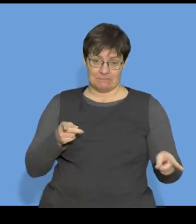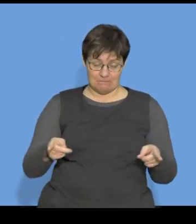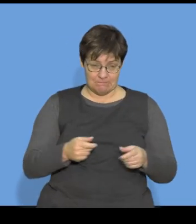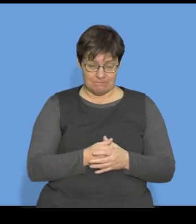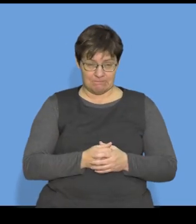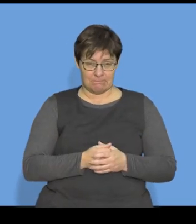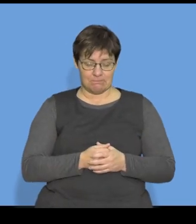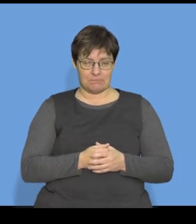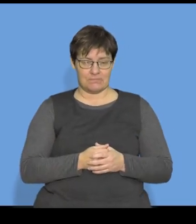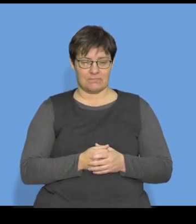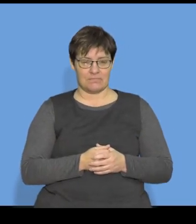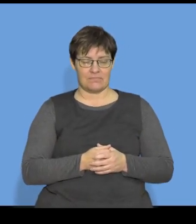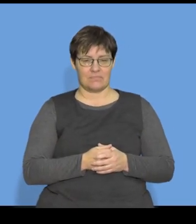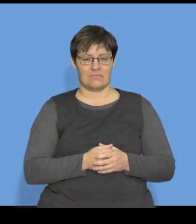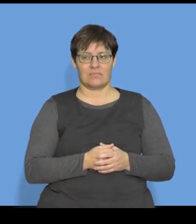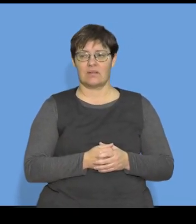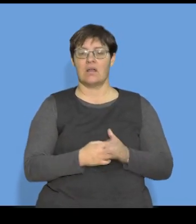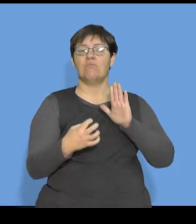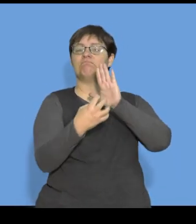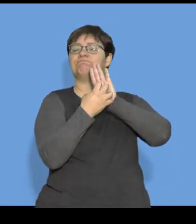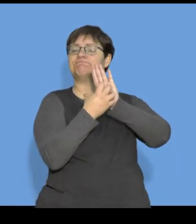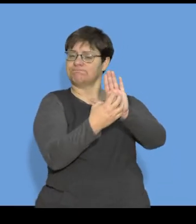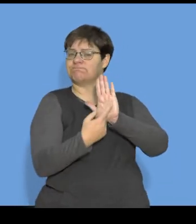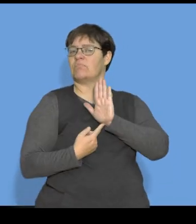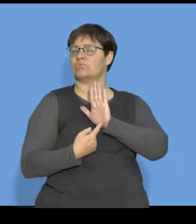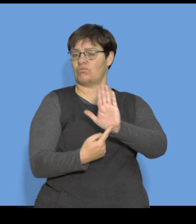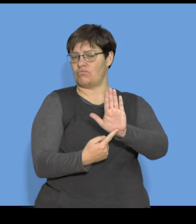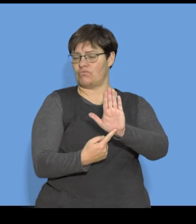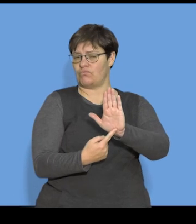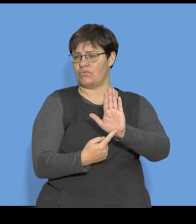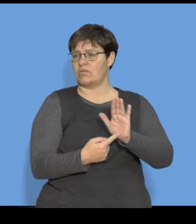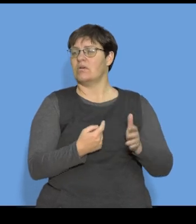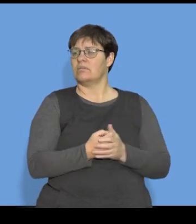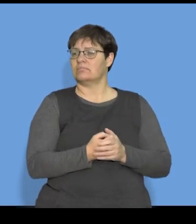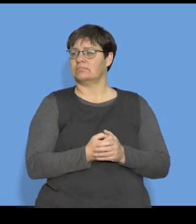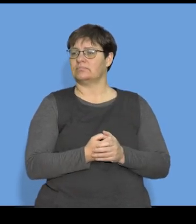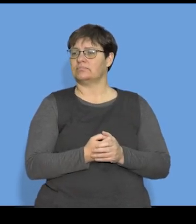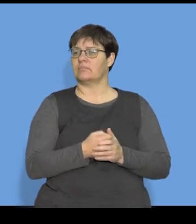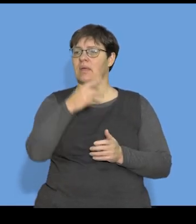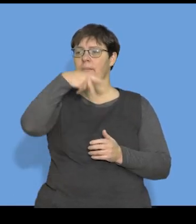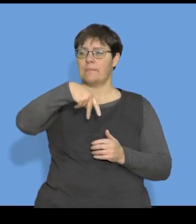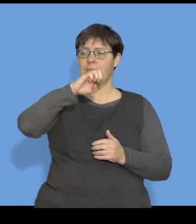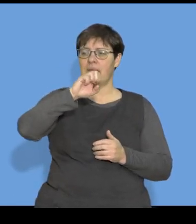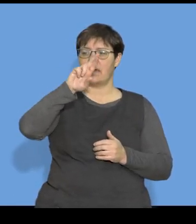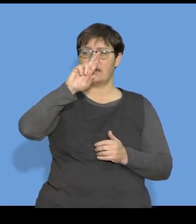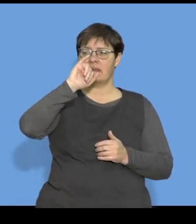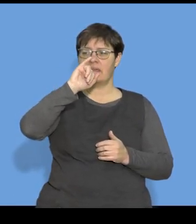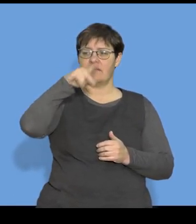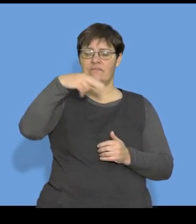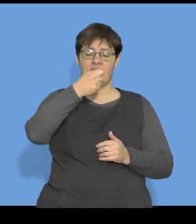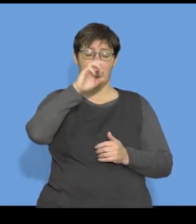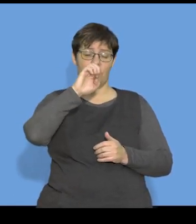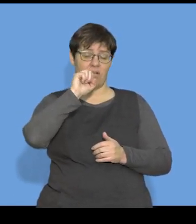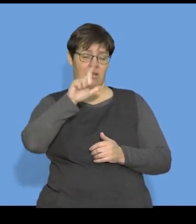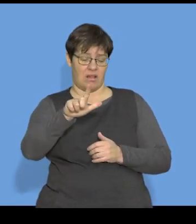nerves. The diagram here shows you the peripheral nervous system. Remember we said